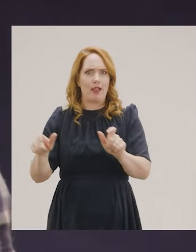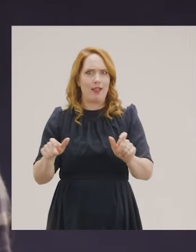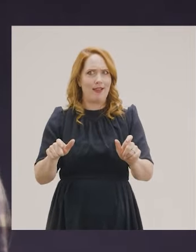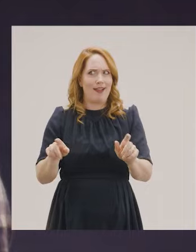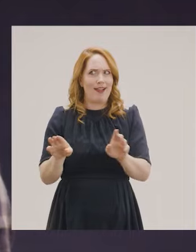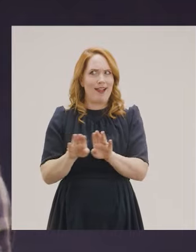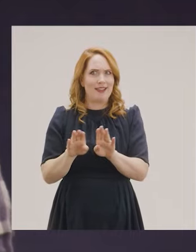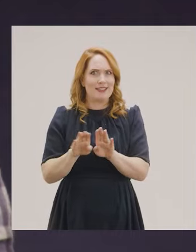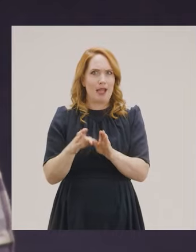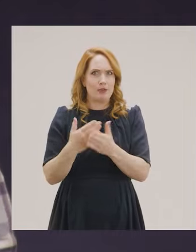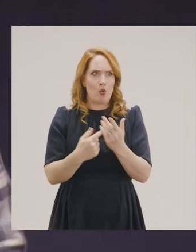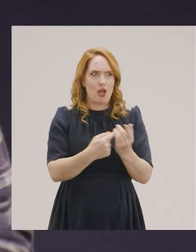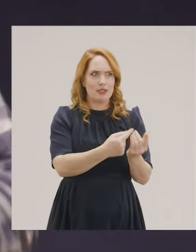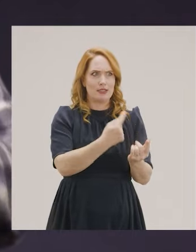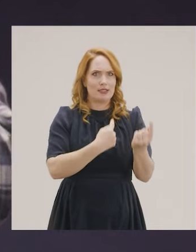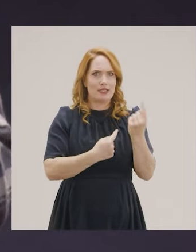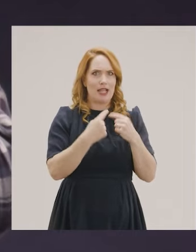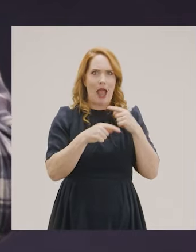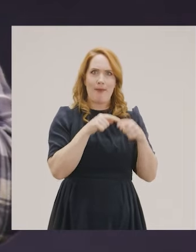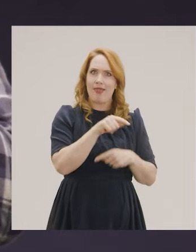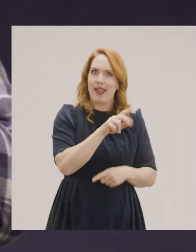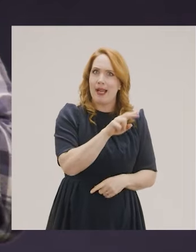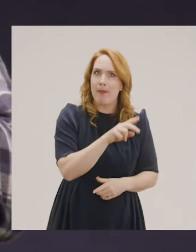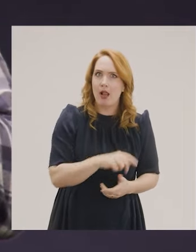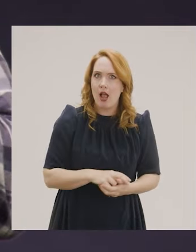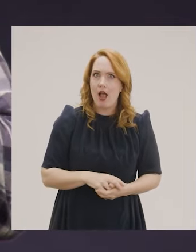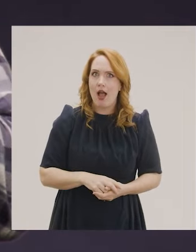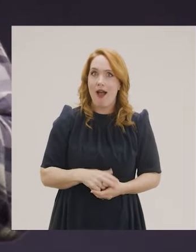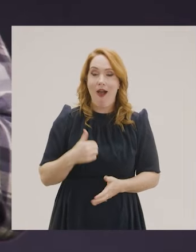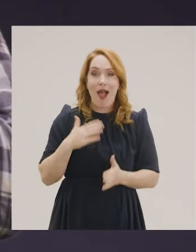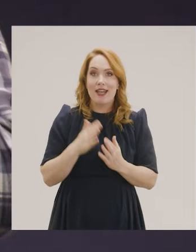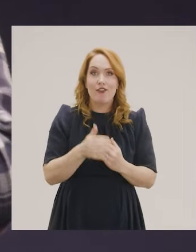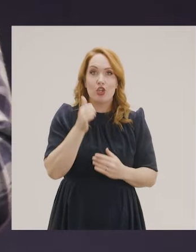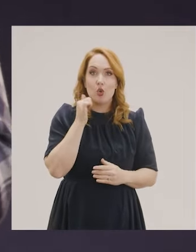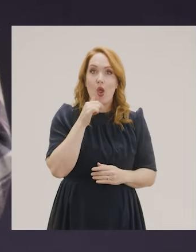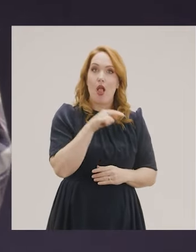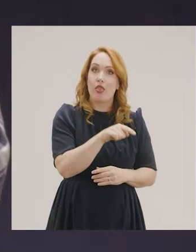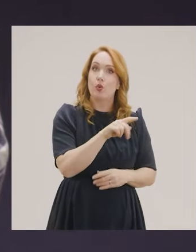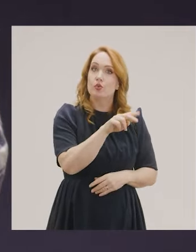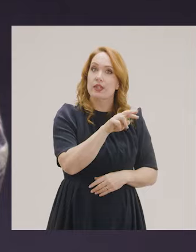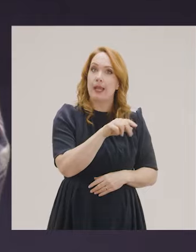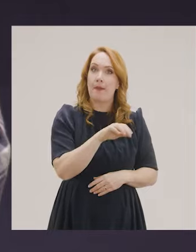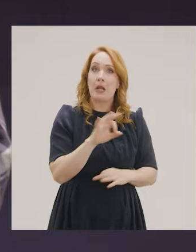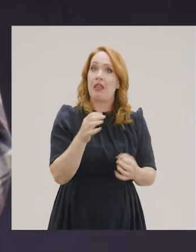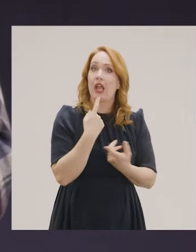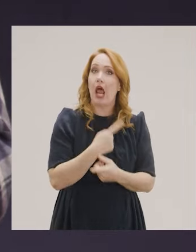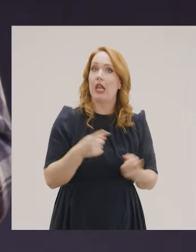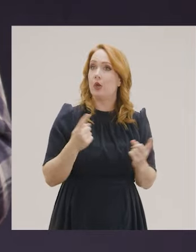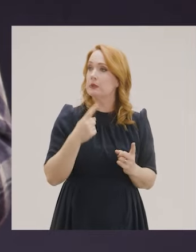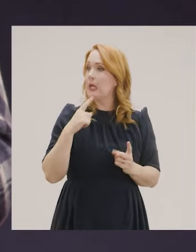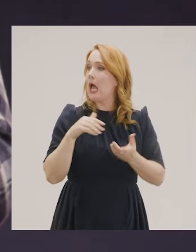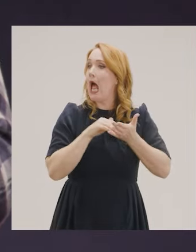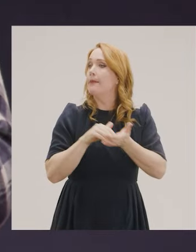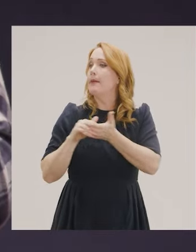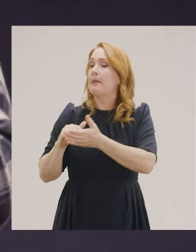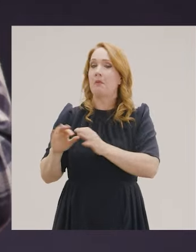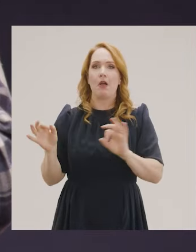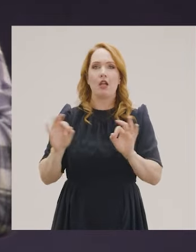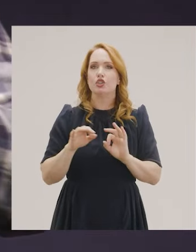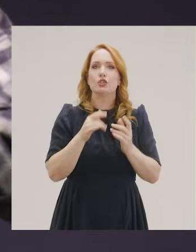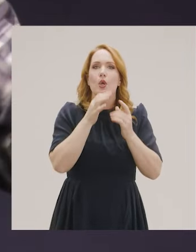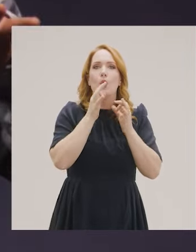us similar stories. And I thought, oh my goodness, who would ever have guessed that these people, not making a song and dance, just